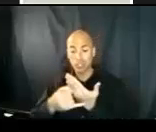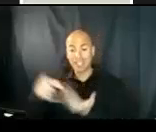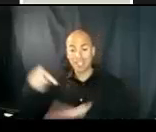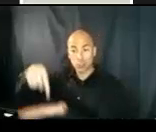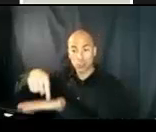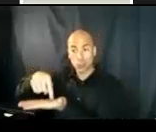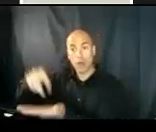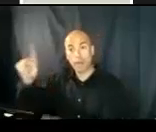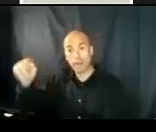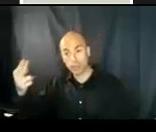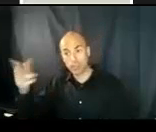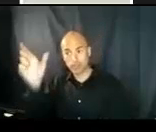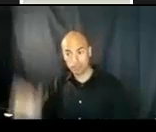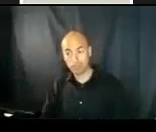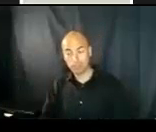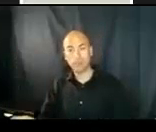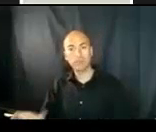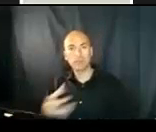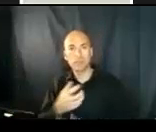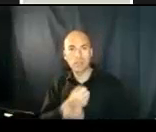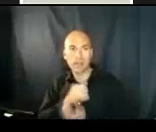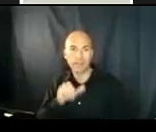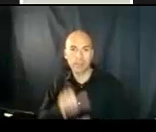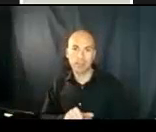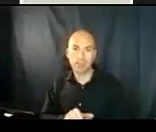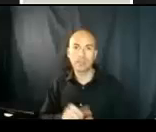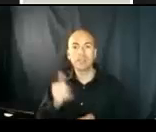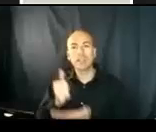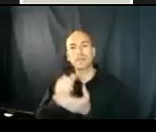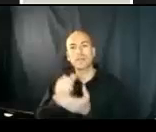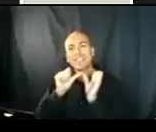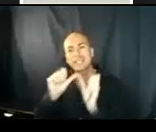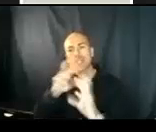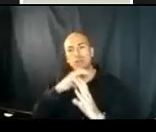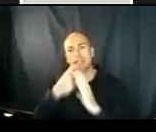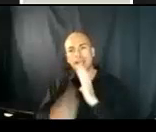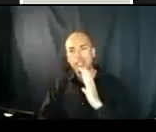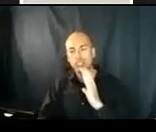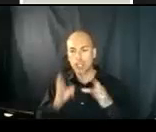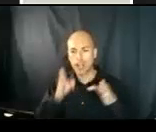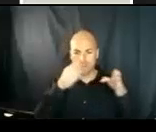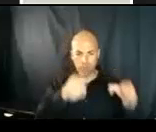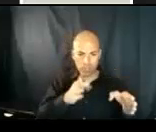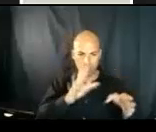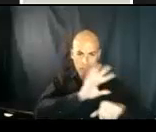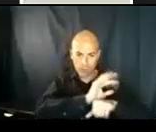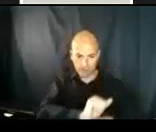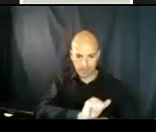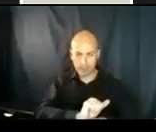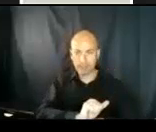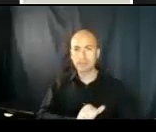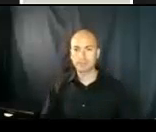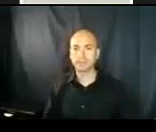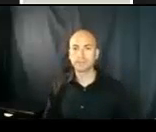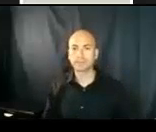And sometimes we can help them stay engaged and stay on task when they have those spacing guides. And